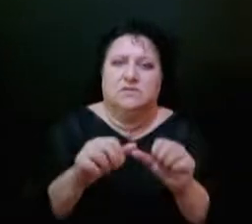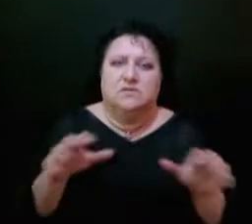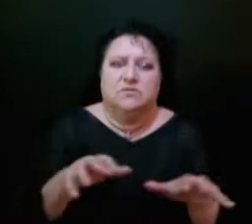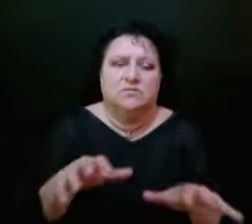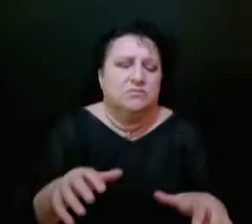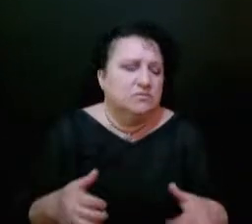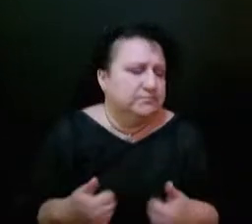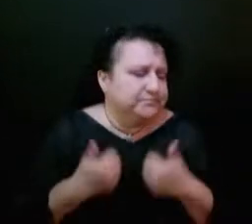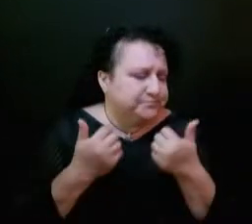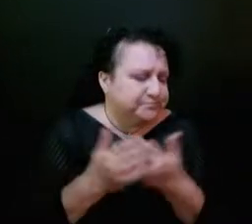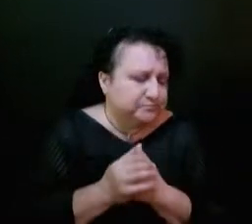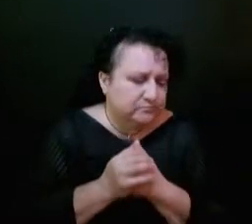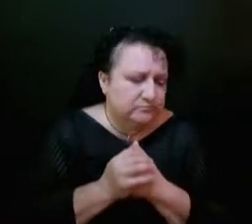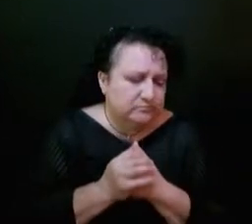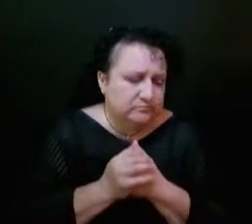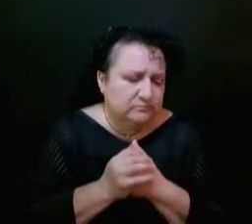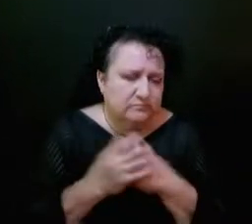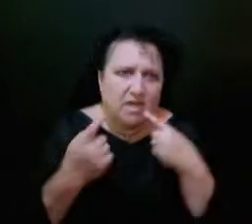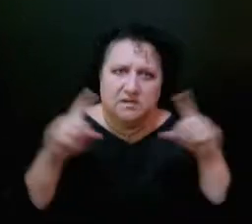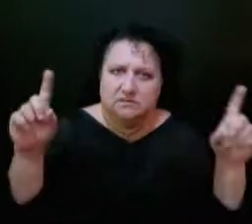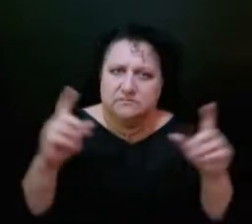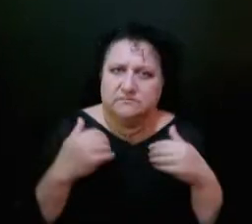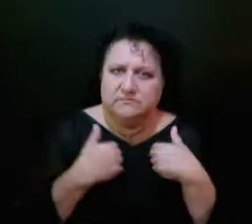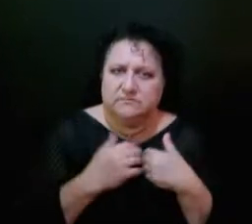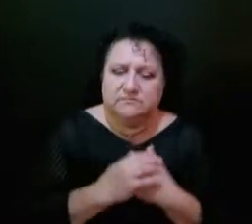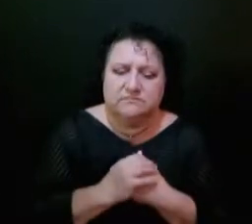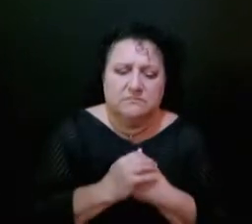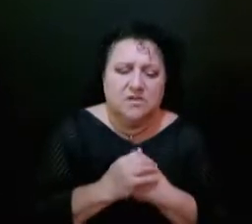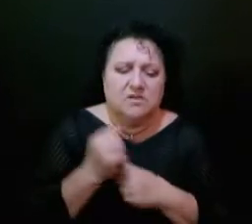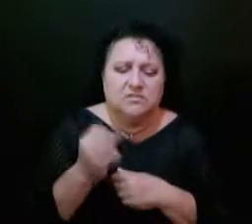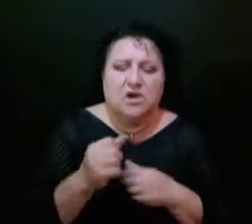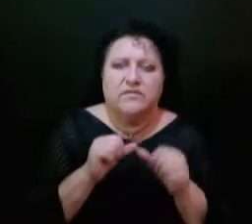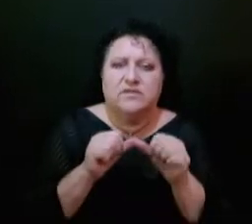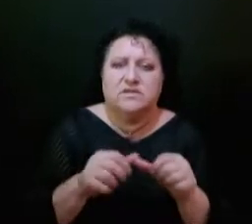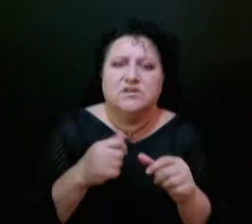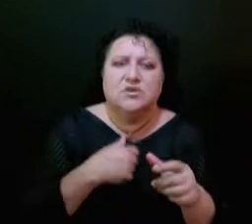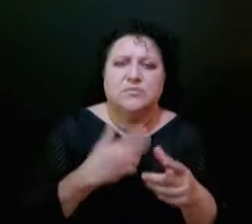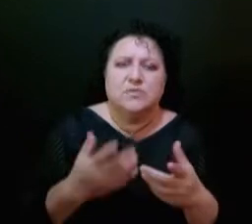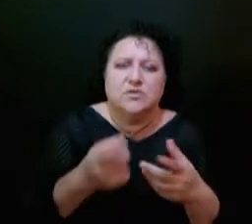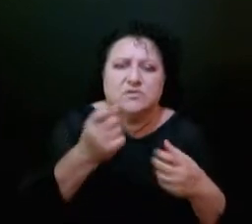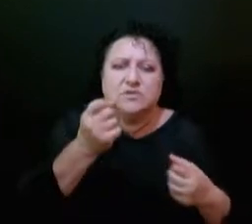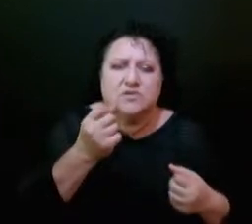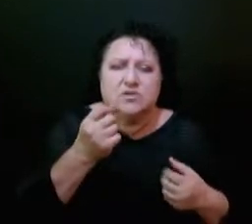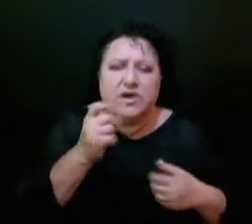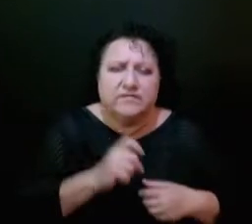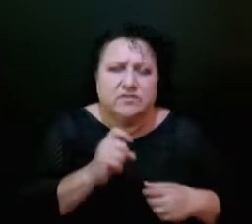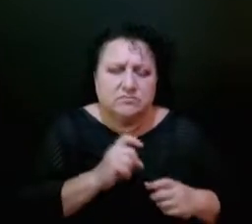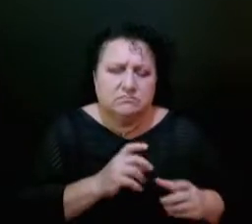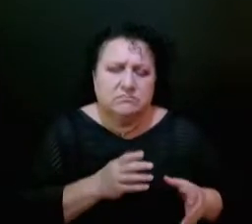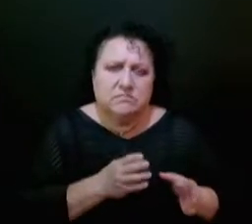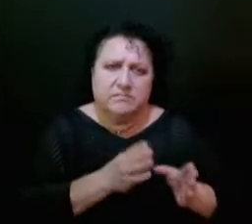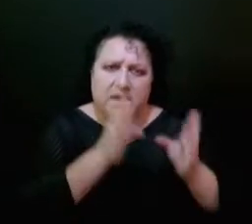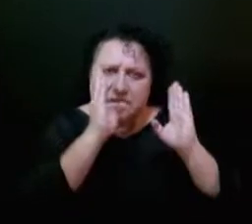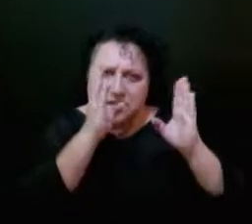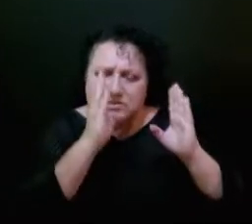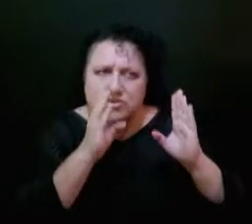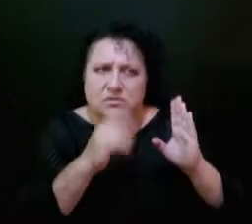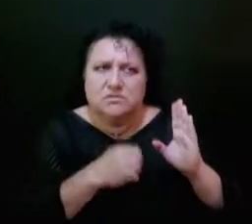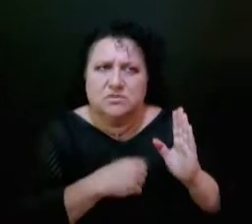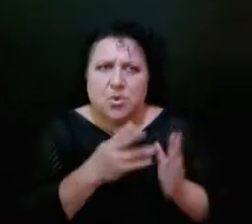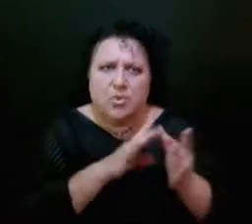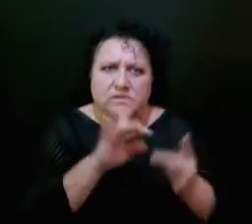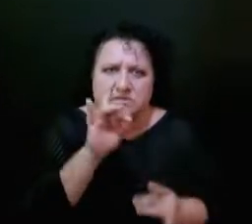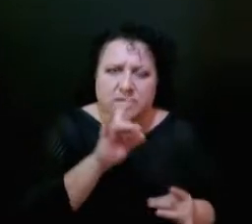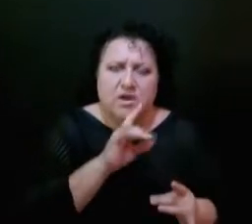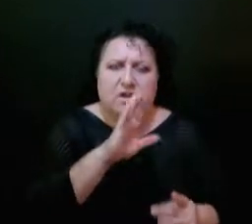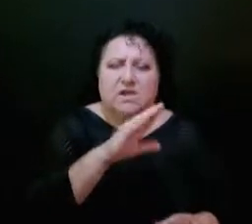Pastor Jackie teaches a Bible study on understanding the Holy Spirit and being sensitive to his leading. So if you don't know the Holy Spirit's voice or you don't